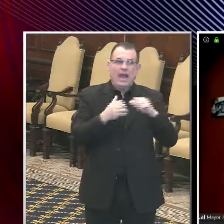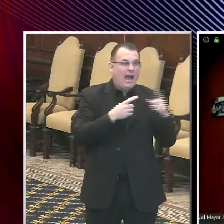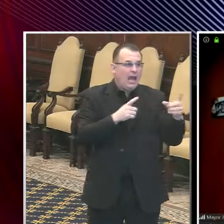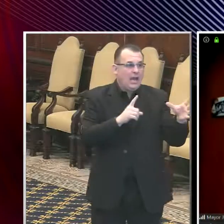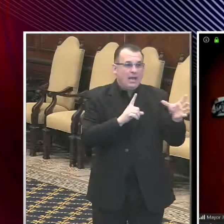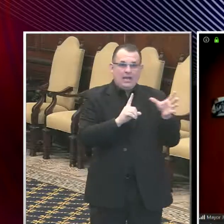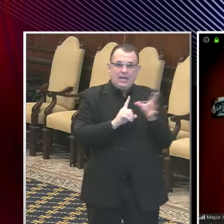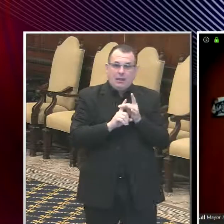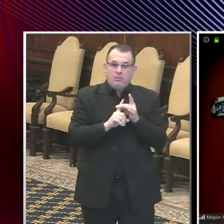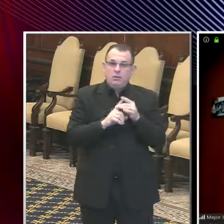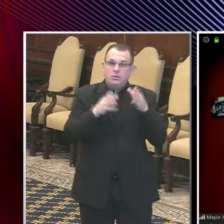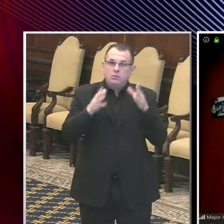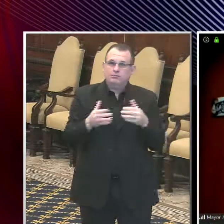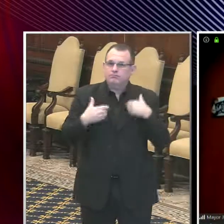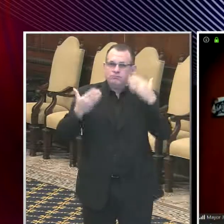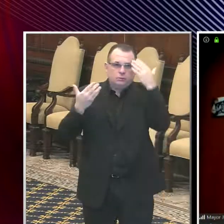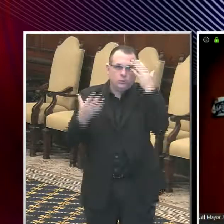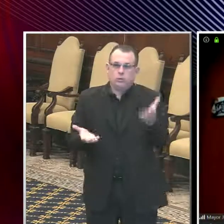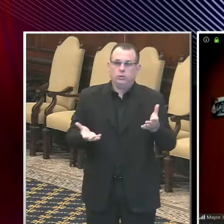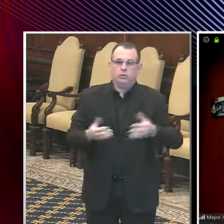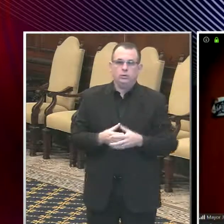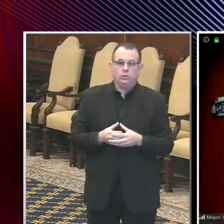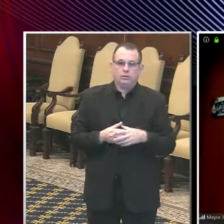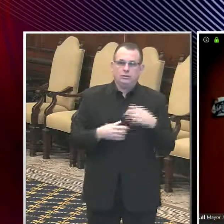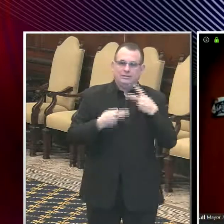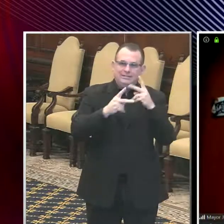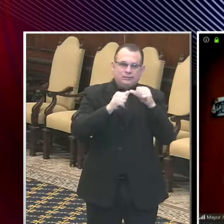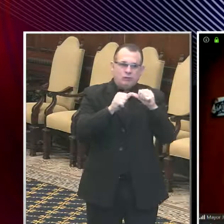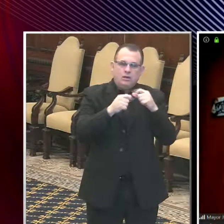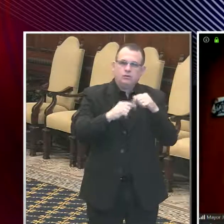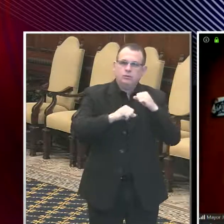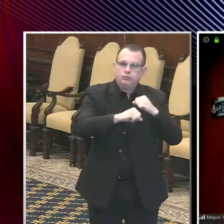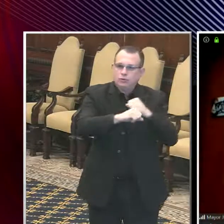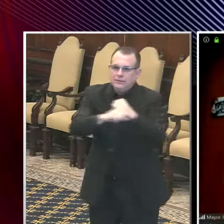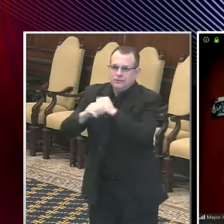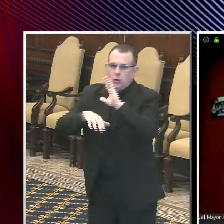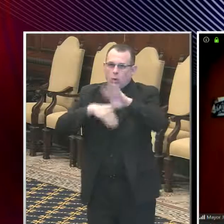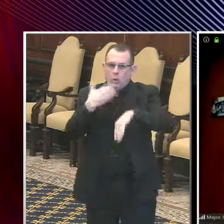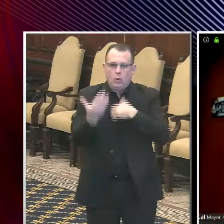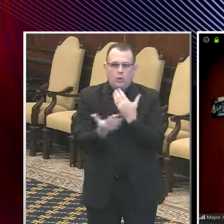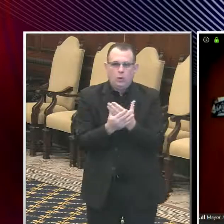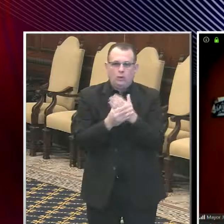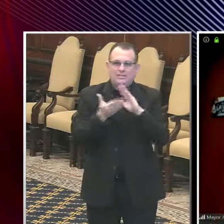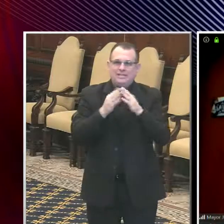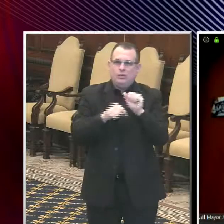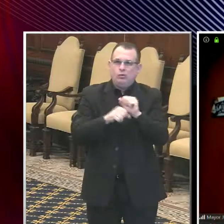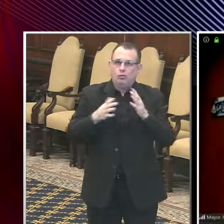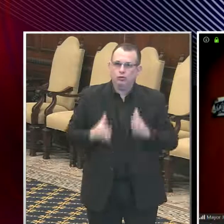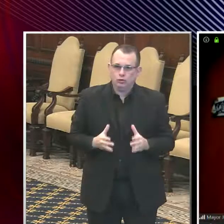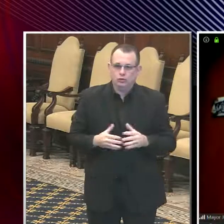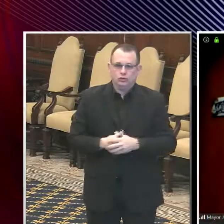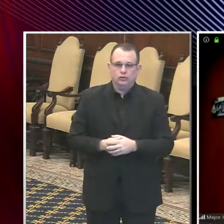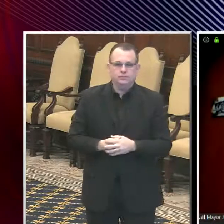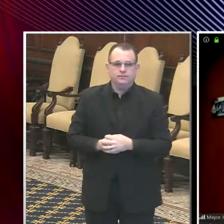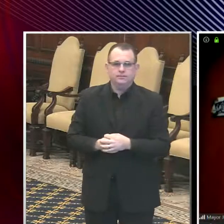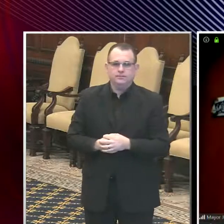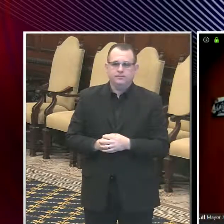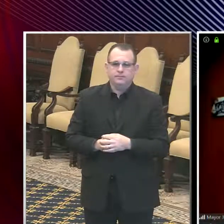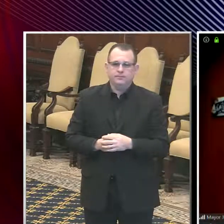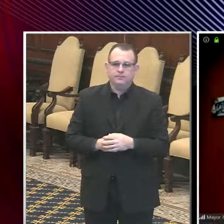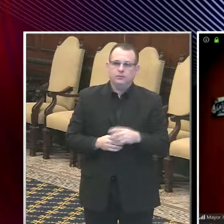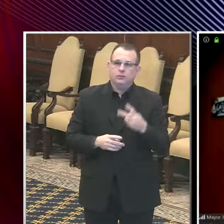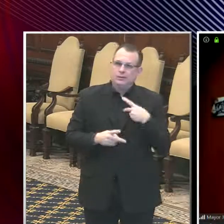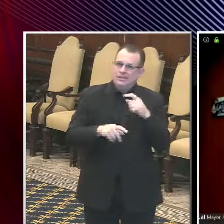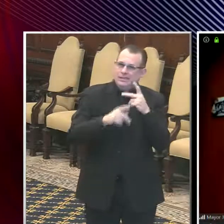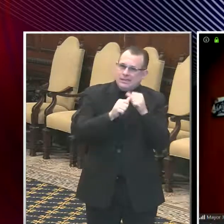virus, but we will continue to do all we can to protect the other city employees who are continuing to show up for work each day and put their own health and safety at